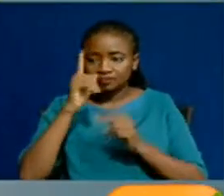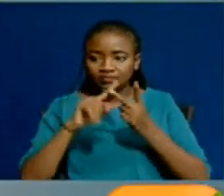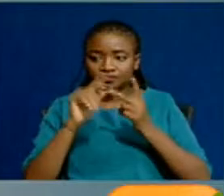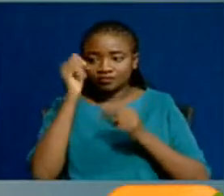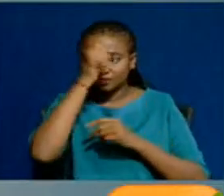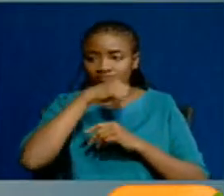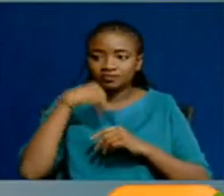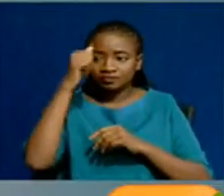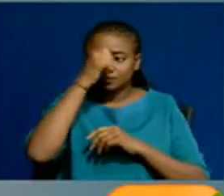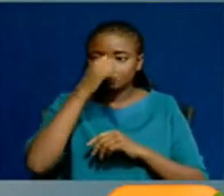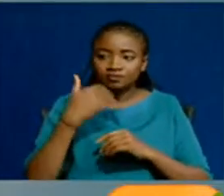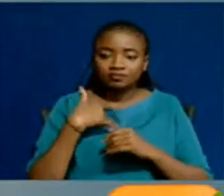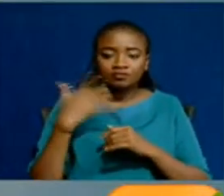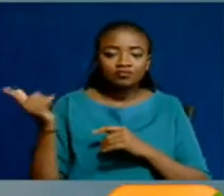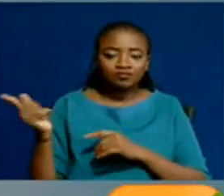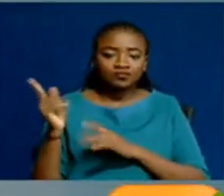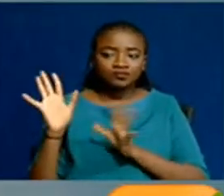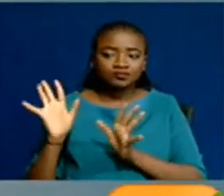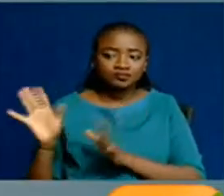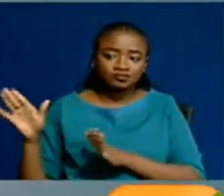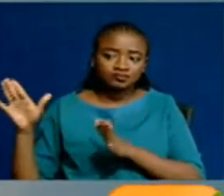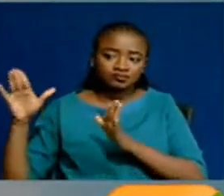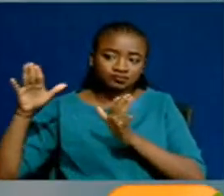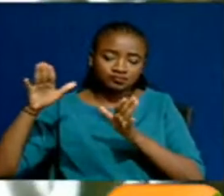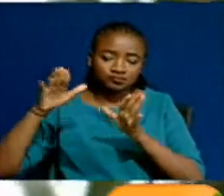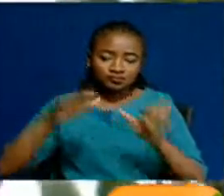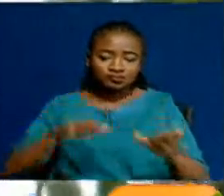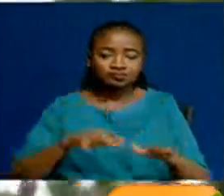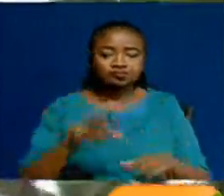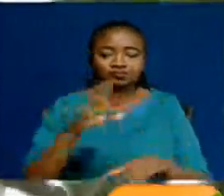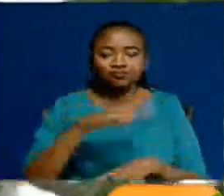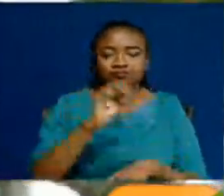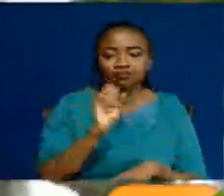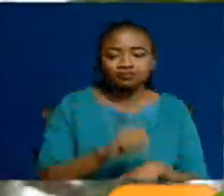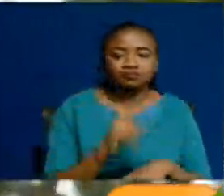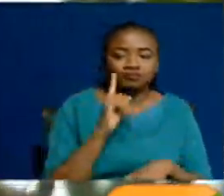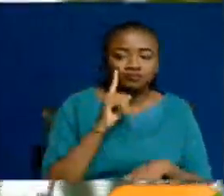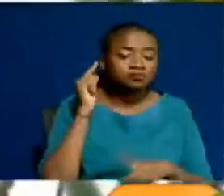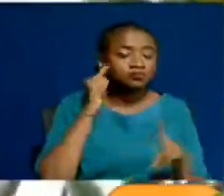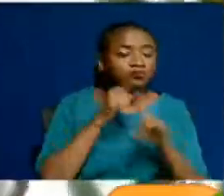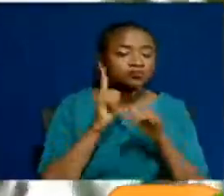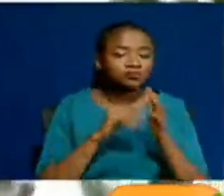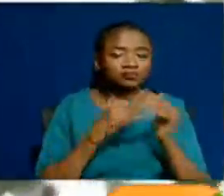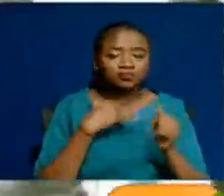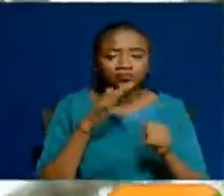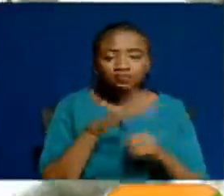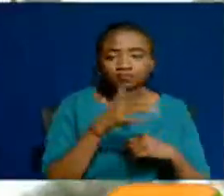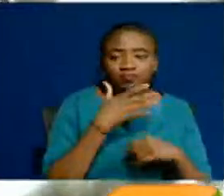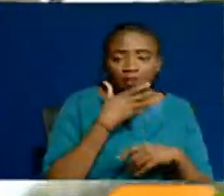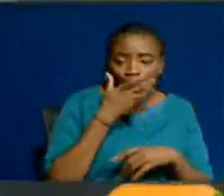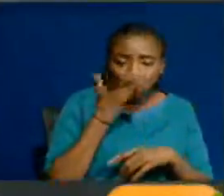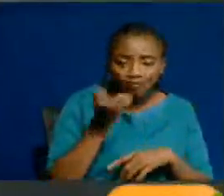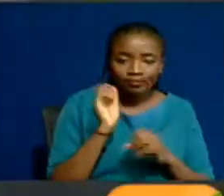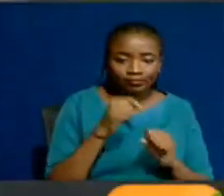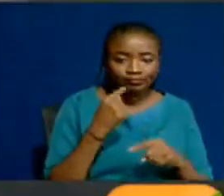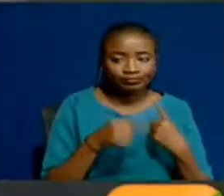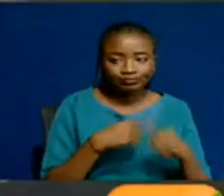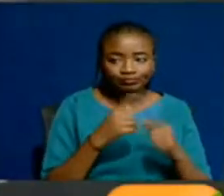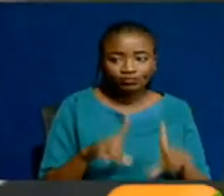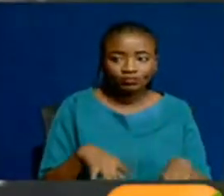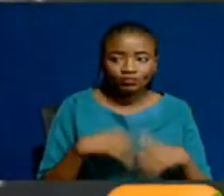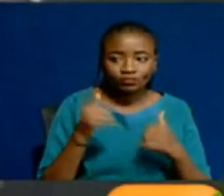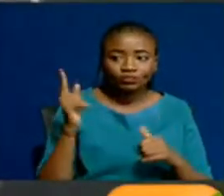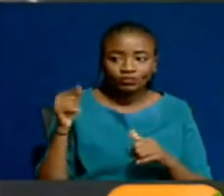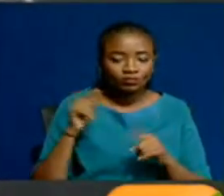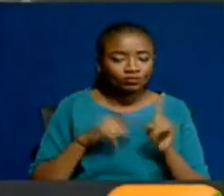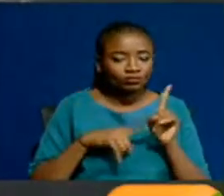migratory birds set off on an epic voyage south. In search of warmth and survival, they travel